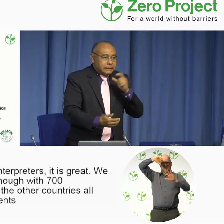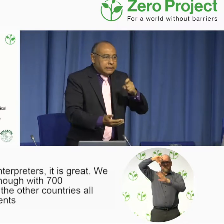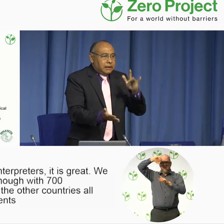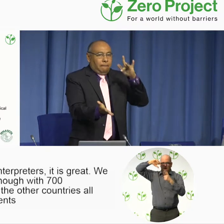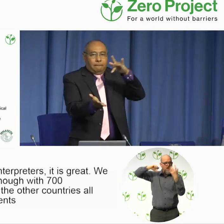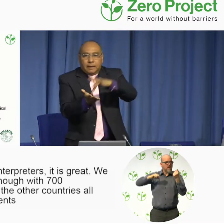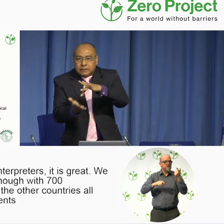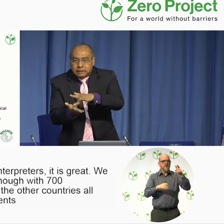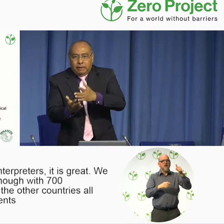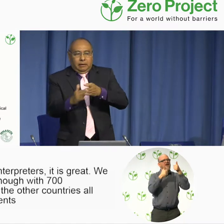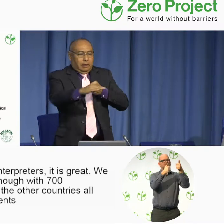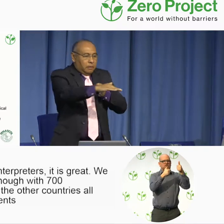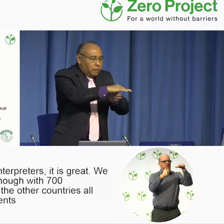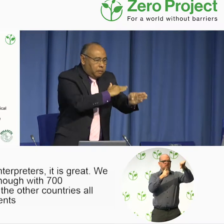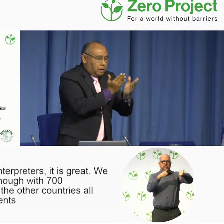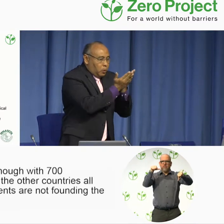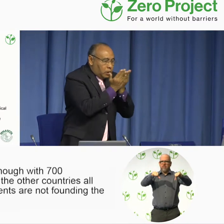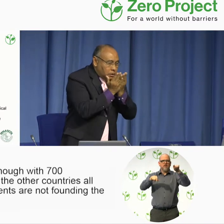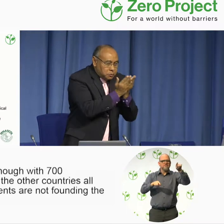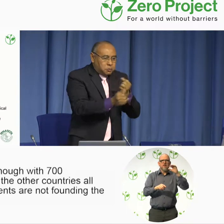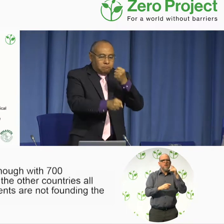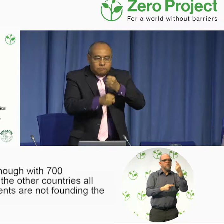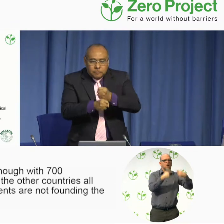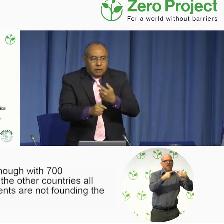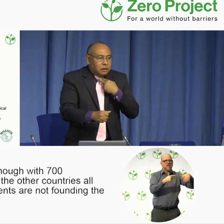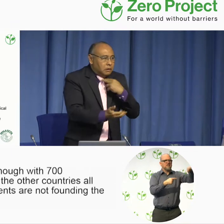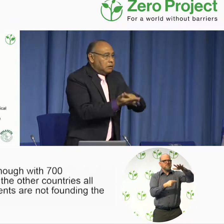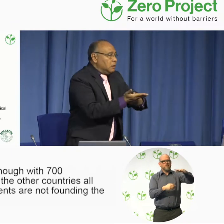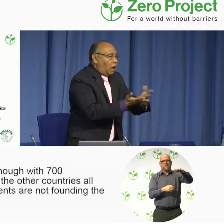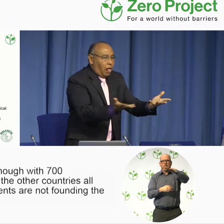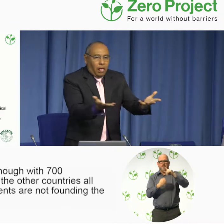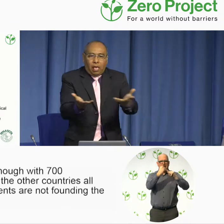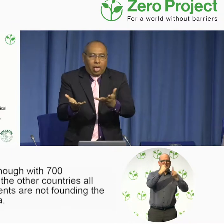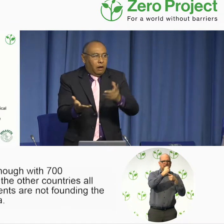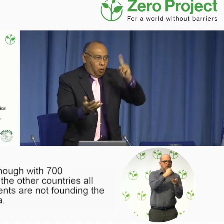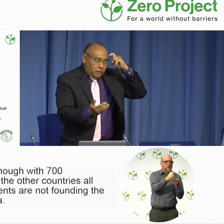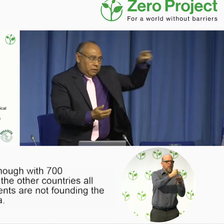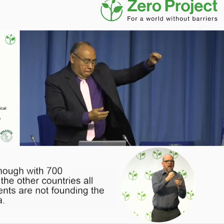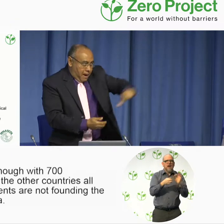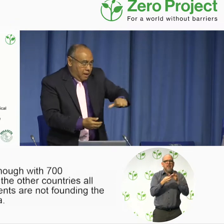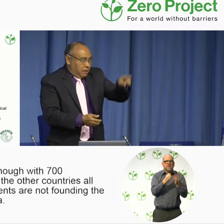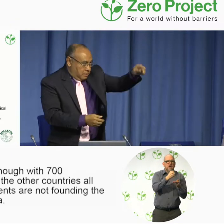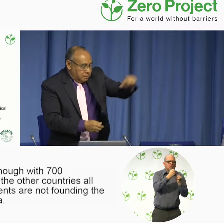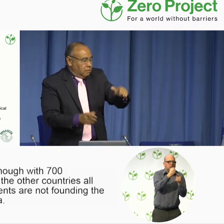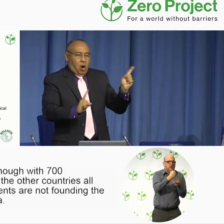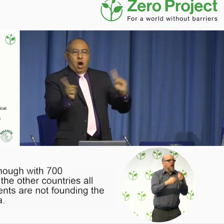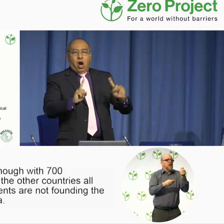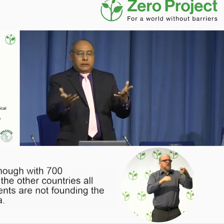the governments are not funding the interpreters all around the South America.